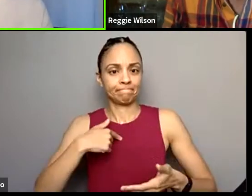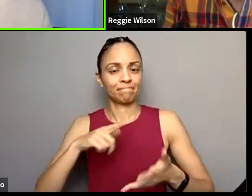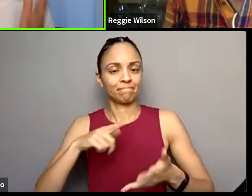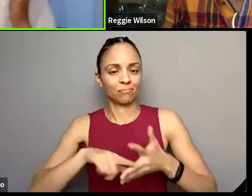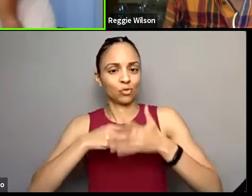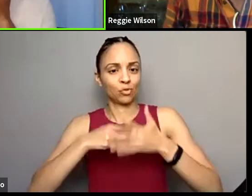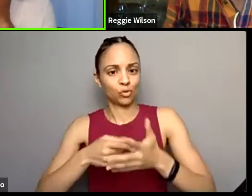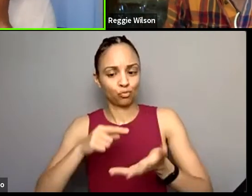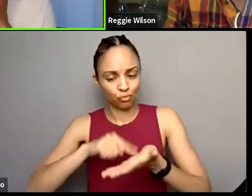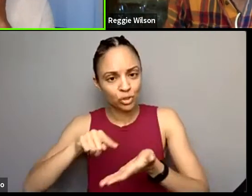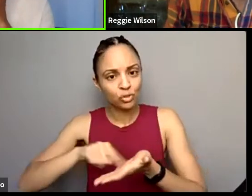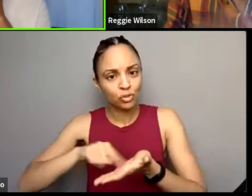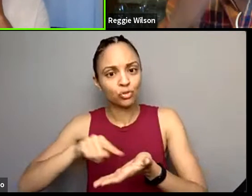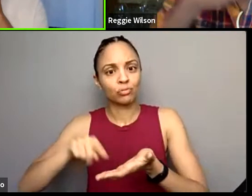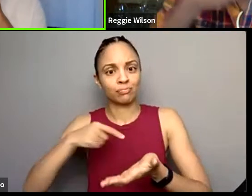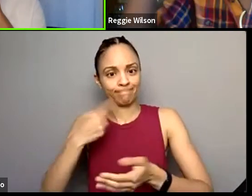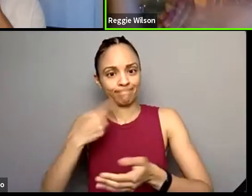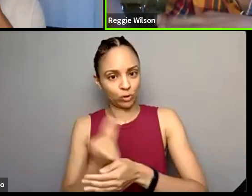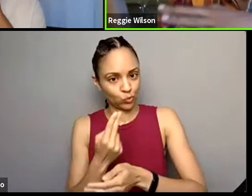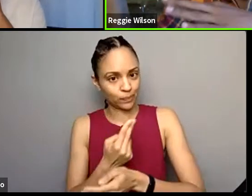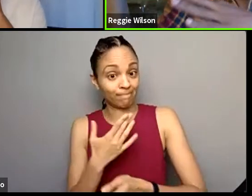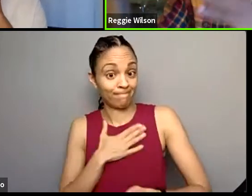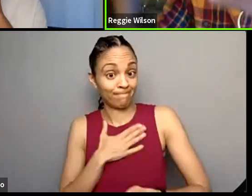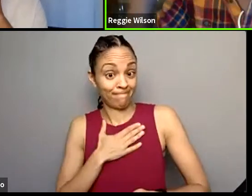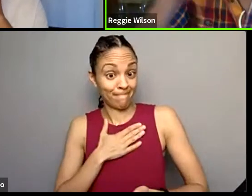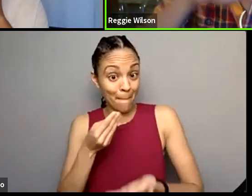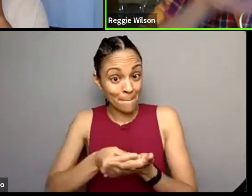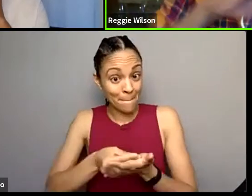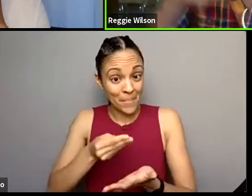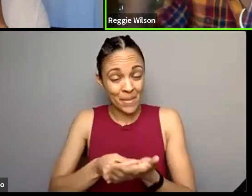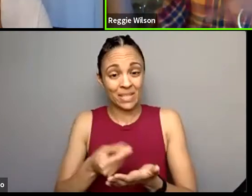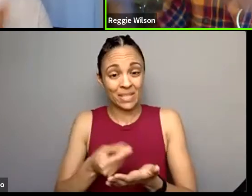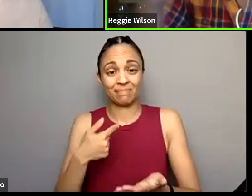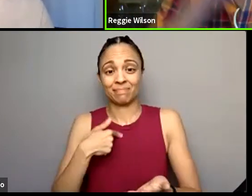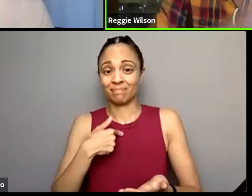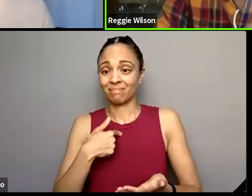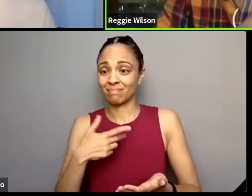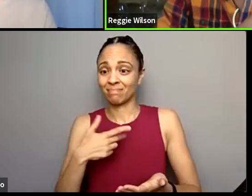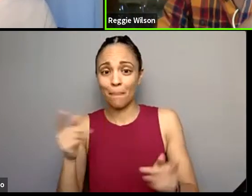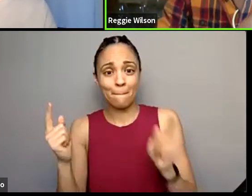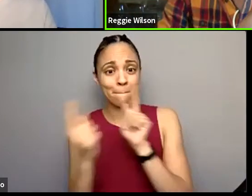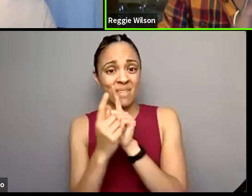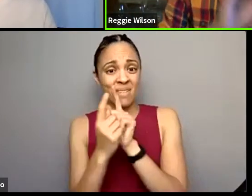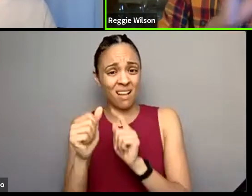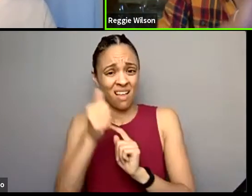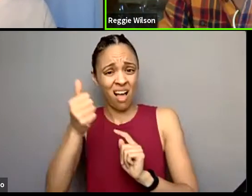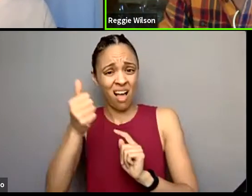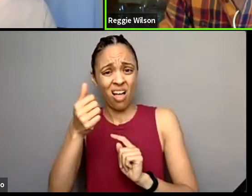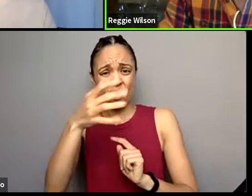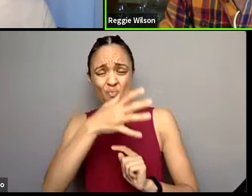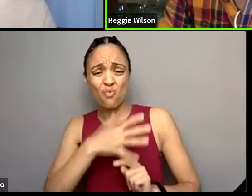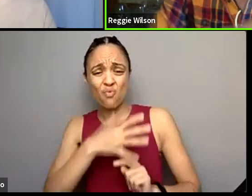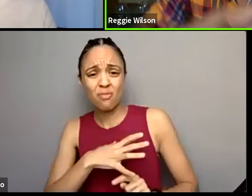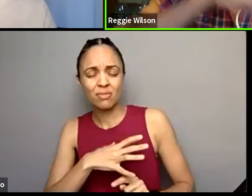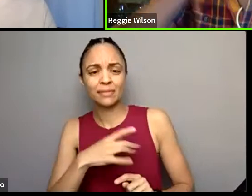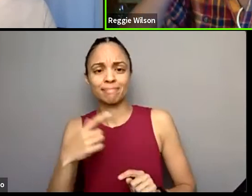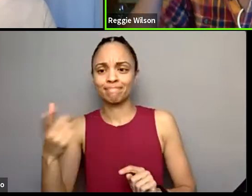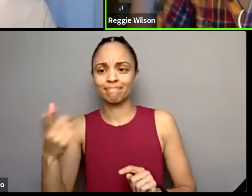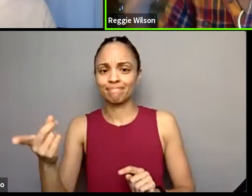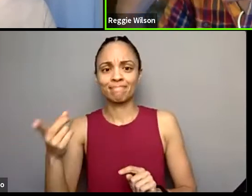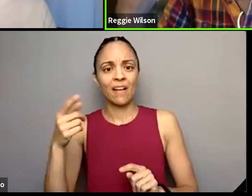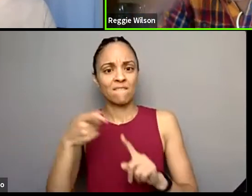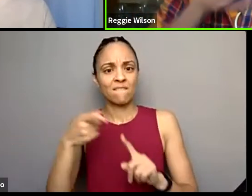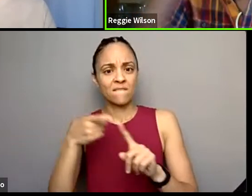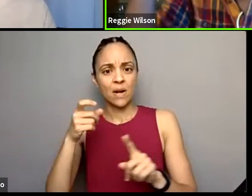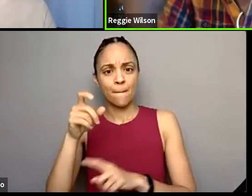Yes. Gassira used to be with Urban Bushwoman, who had the Kai Fetch Festival. I knew her from New York when she worked at Arts International. And